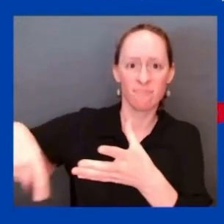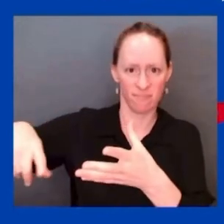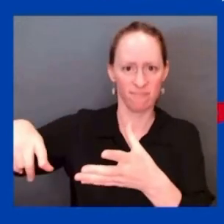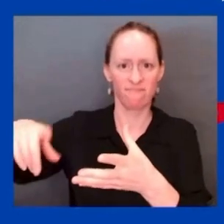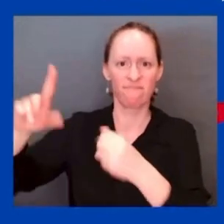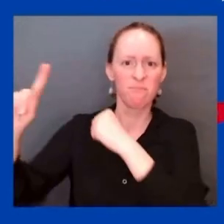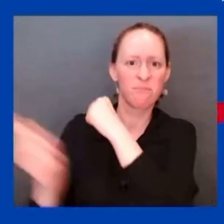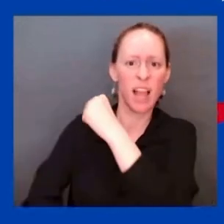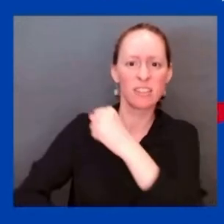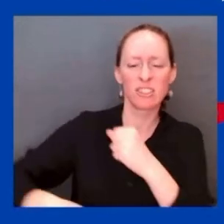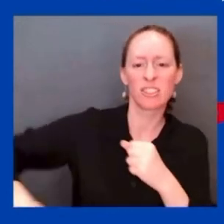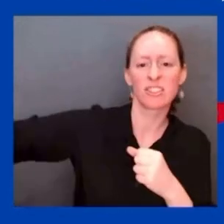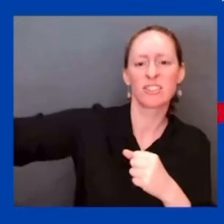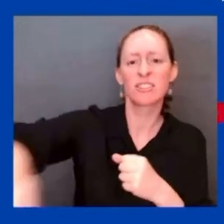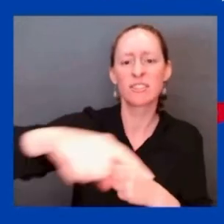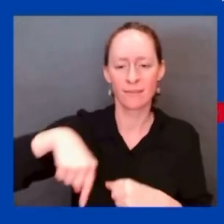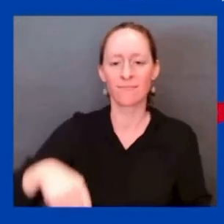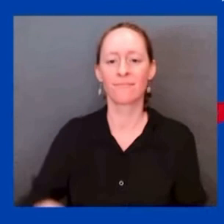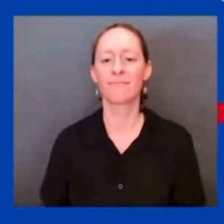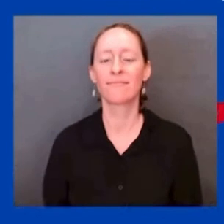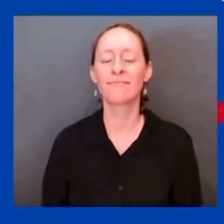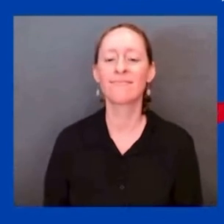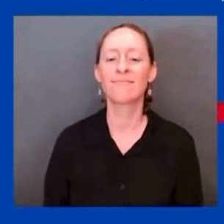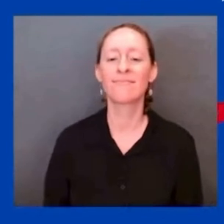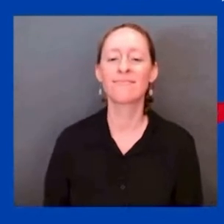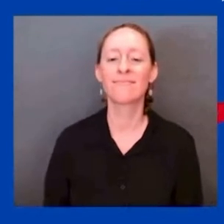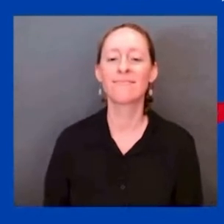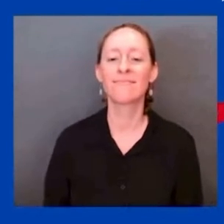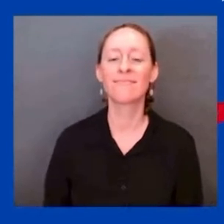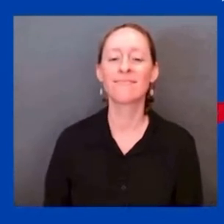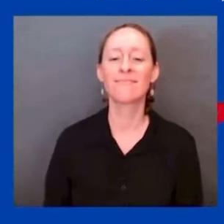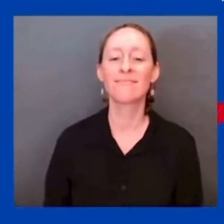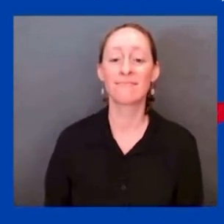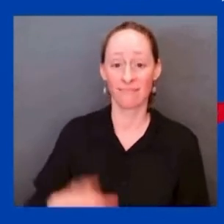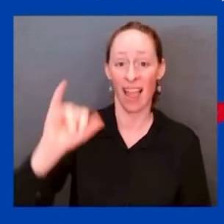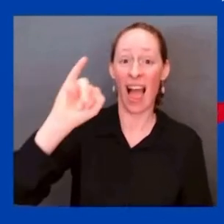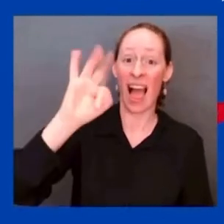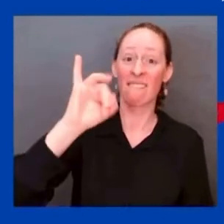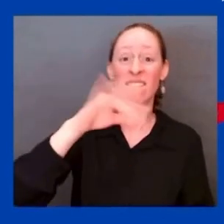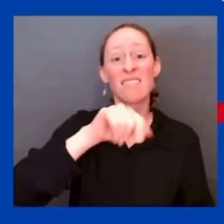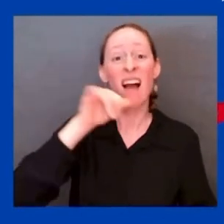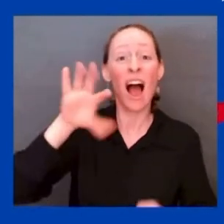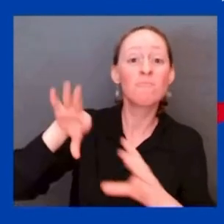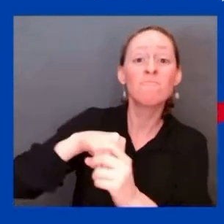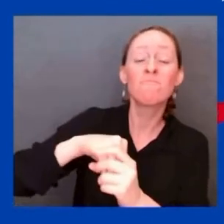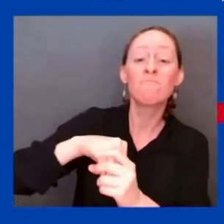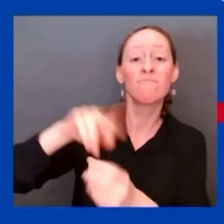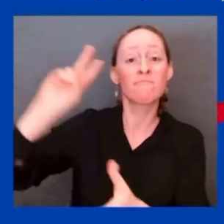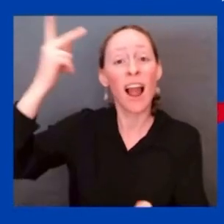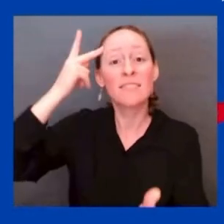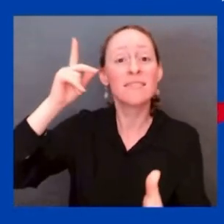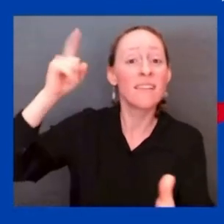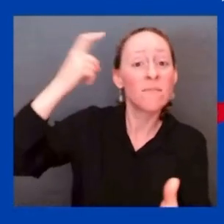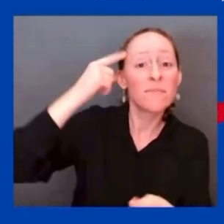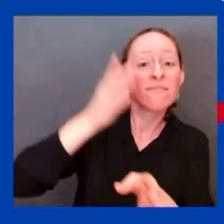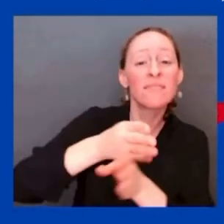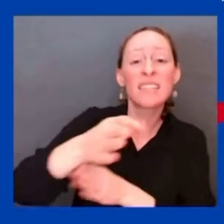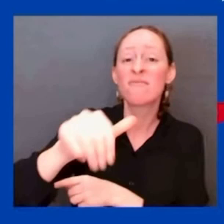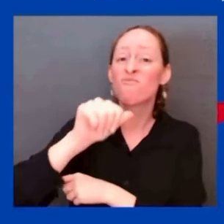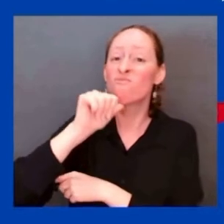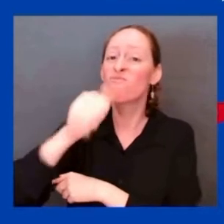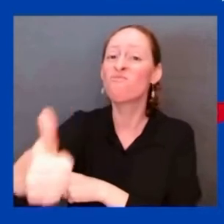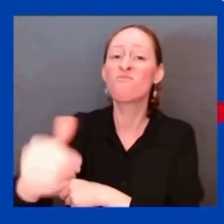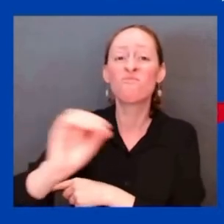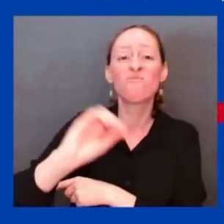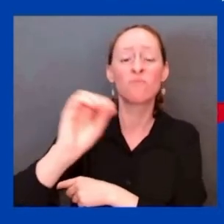somebody in your education who was just there for you, gave you confidence. We owe our nation's educators so much. I'm